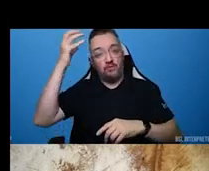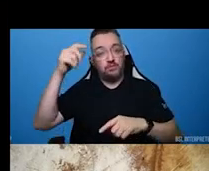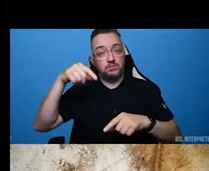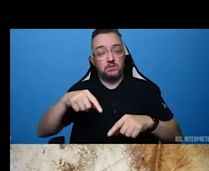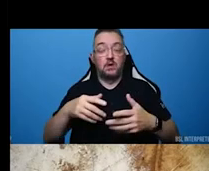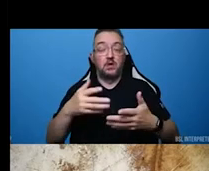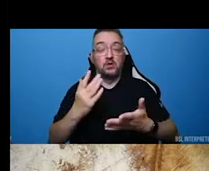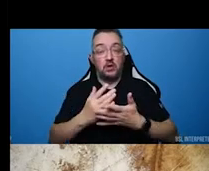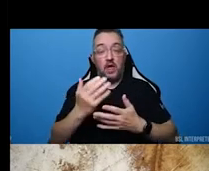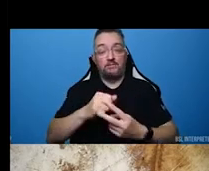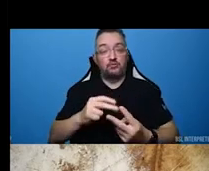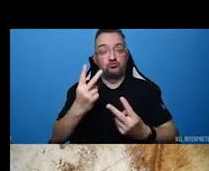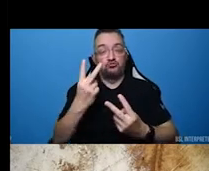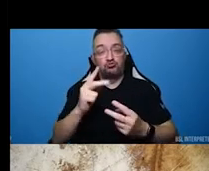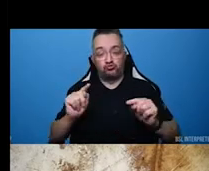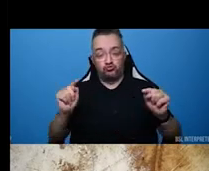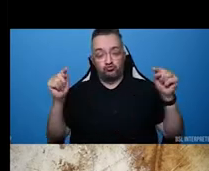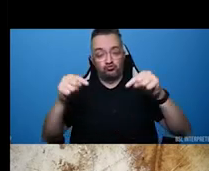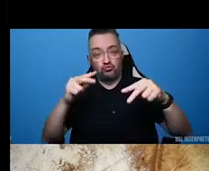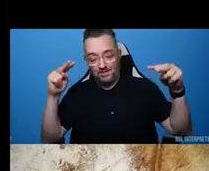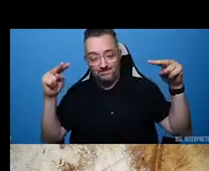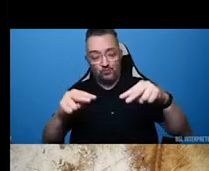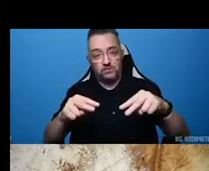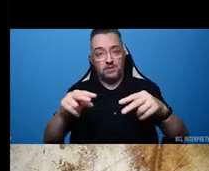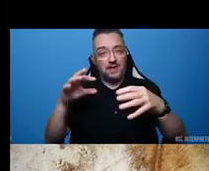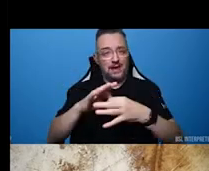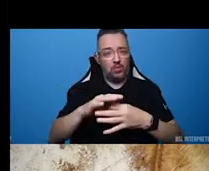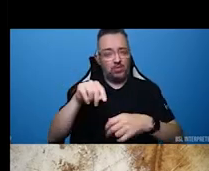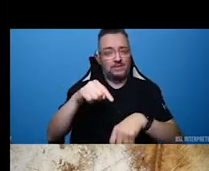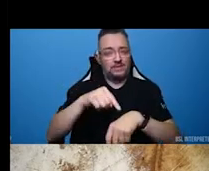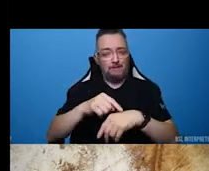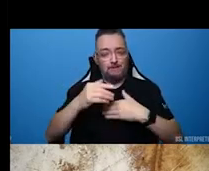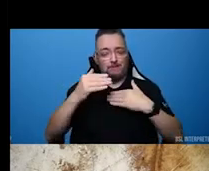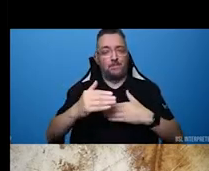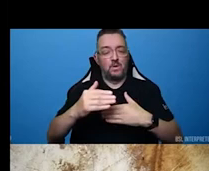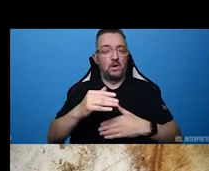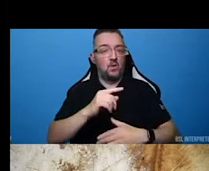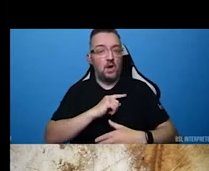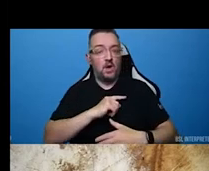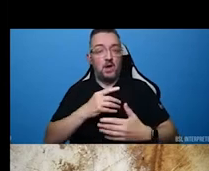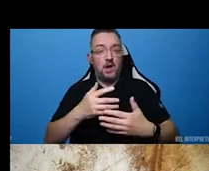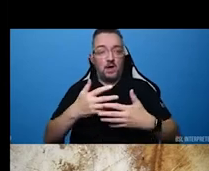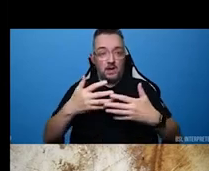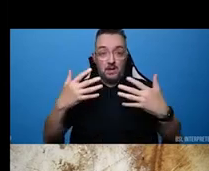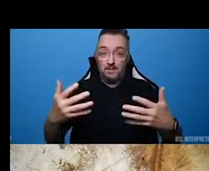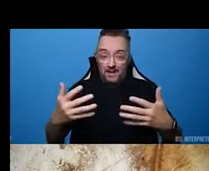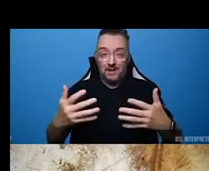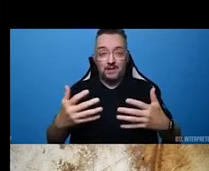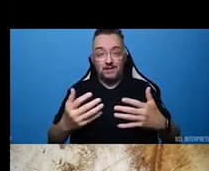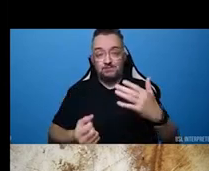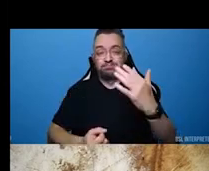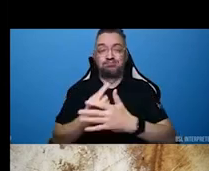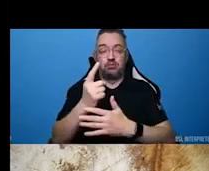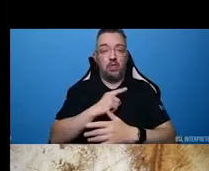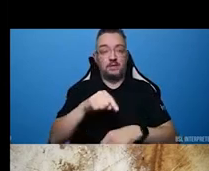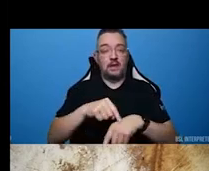these twin-pronged approaches to look at the Anthropocene, as a very point when there was a huge spike with greenhouse